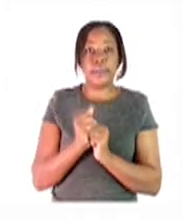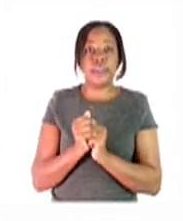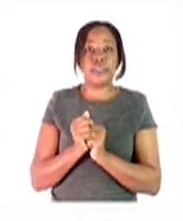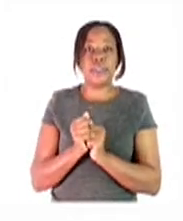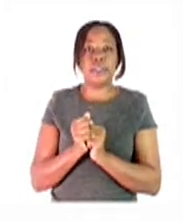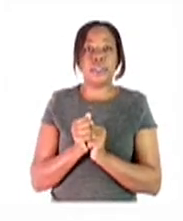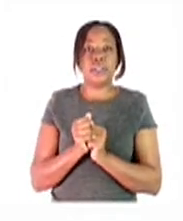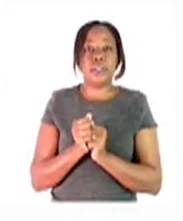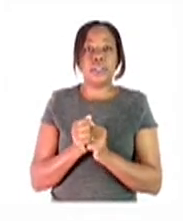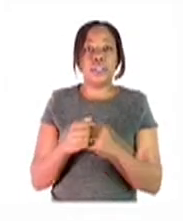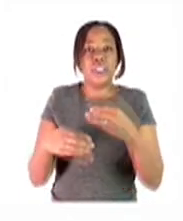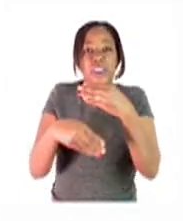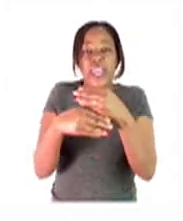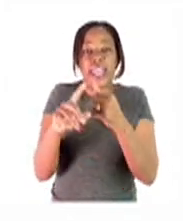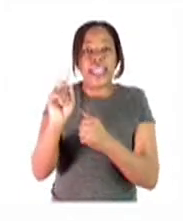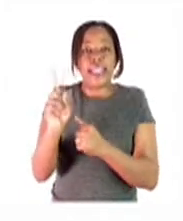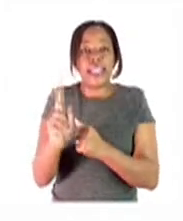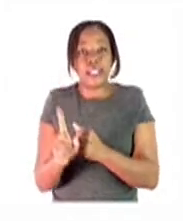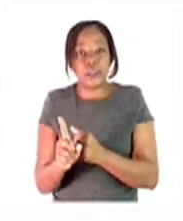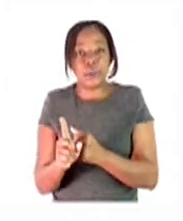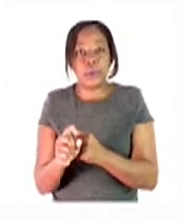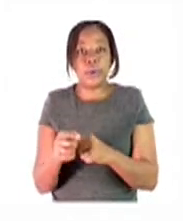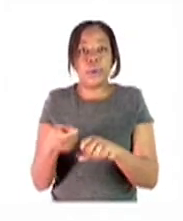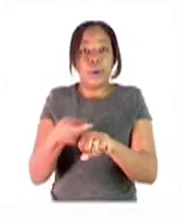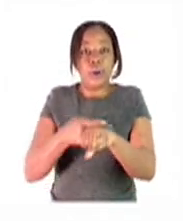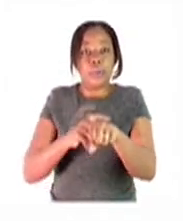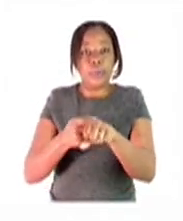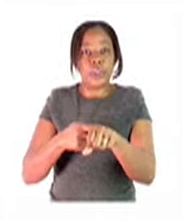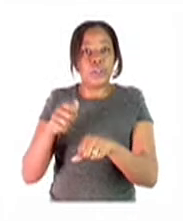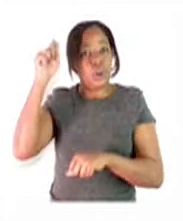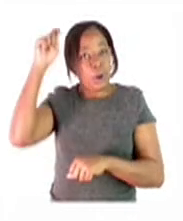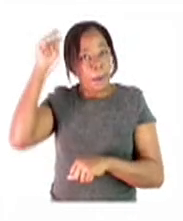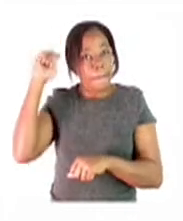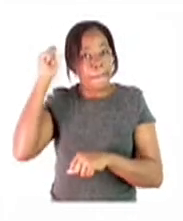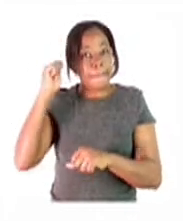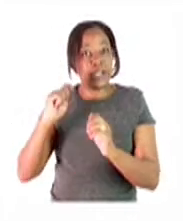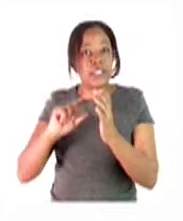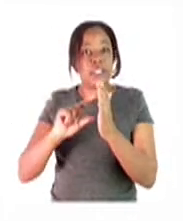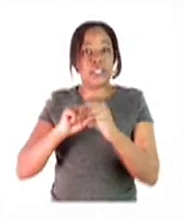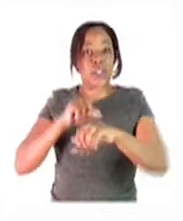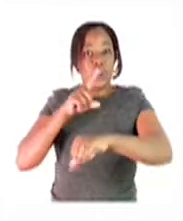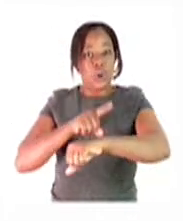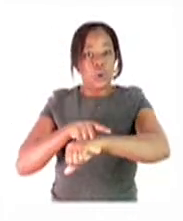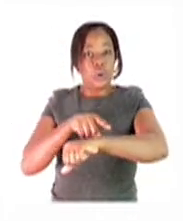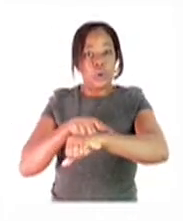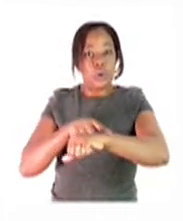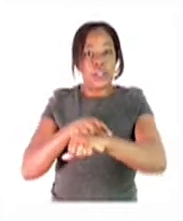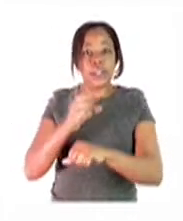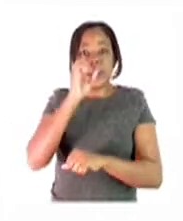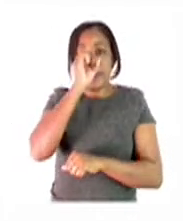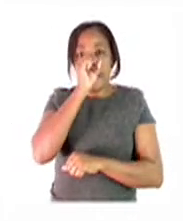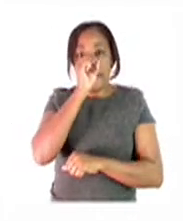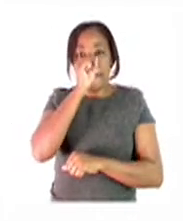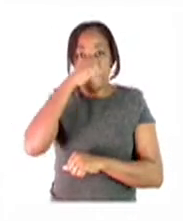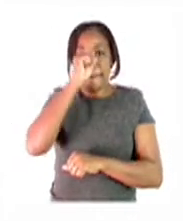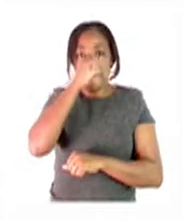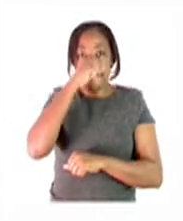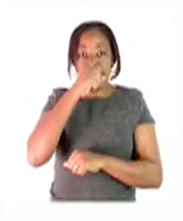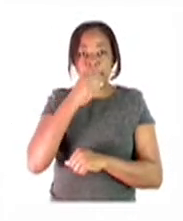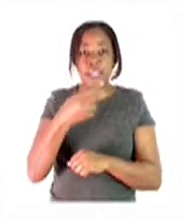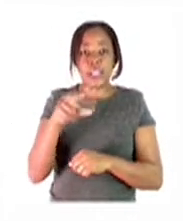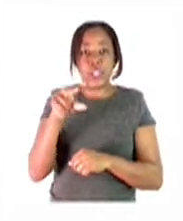Brush, potato, watch, pig, tomato,